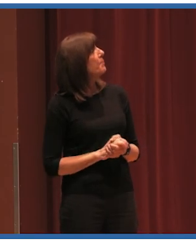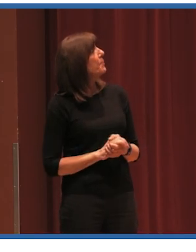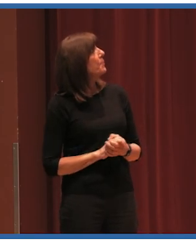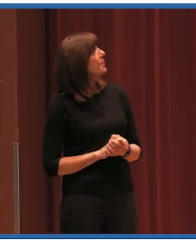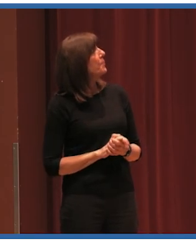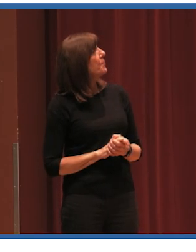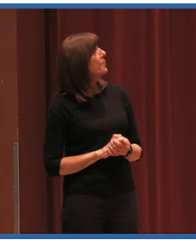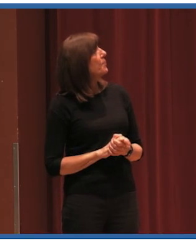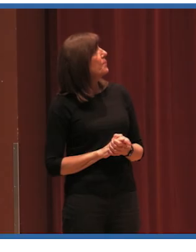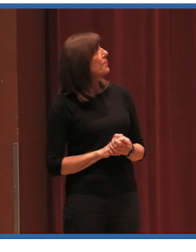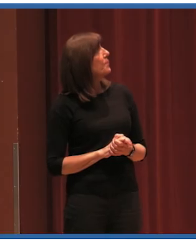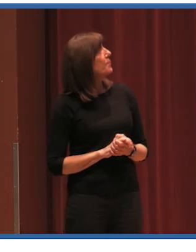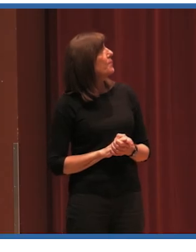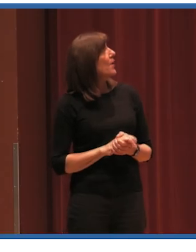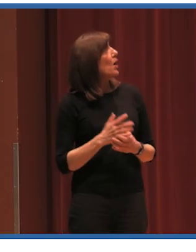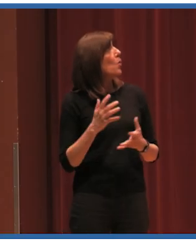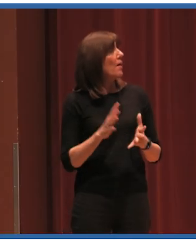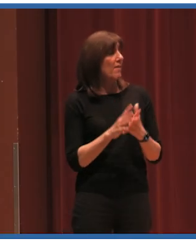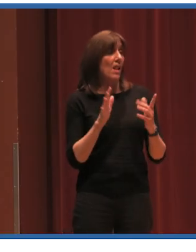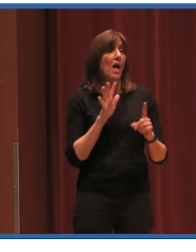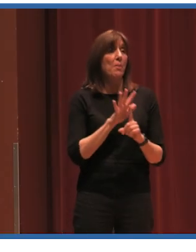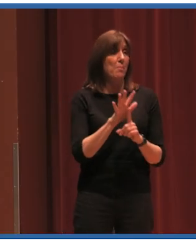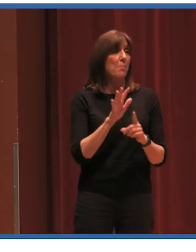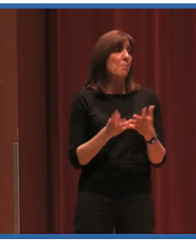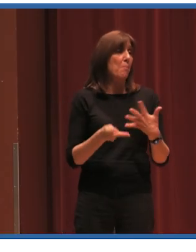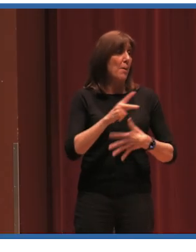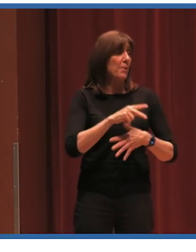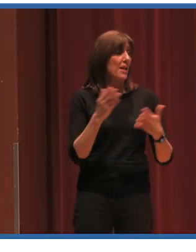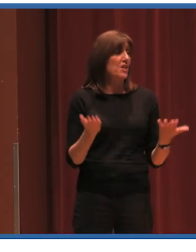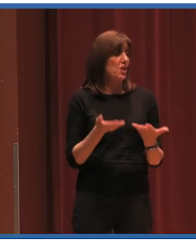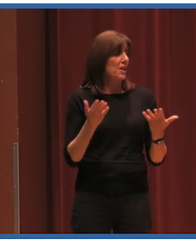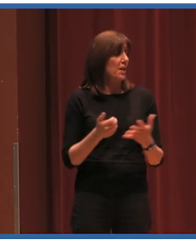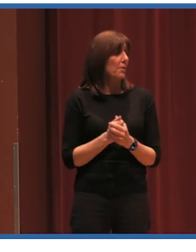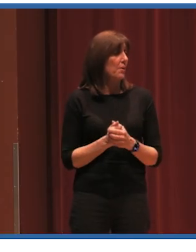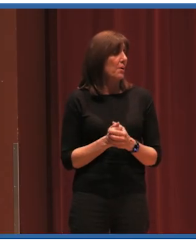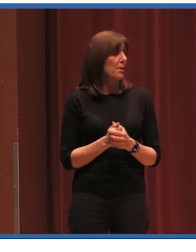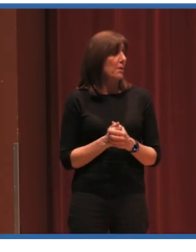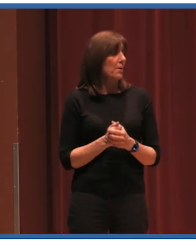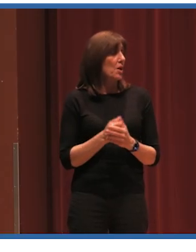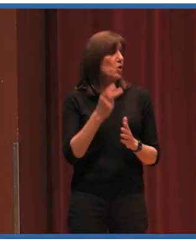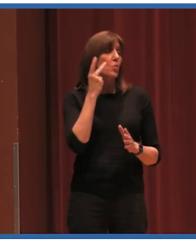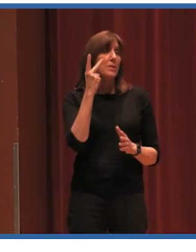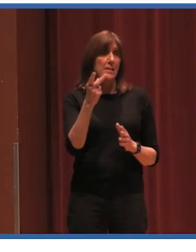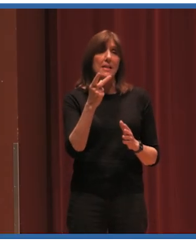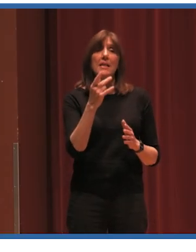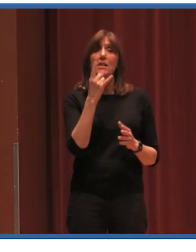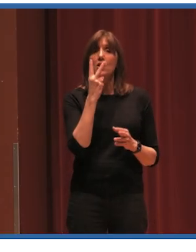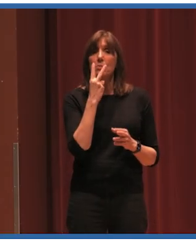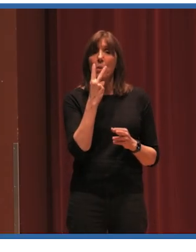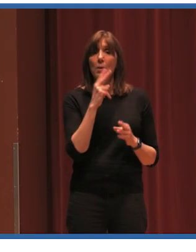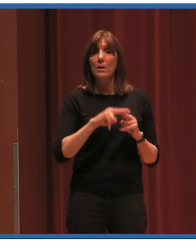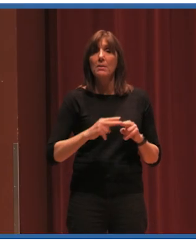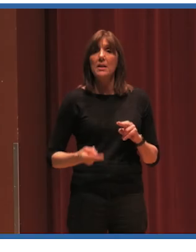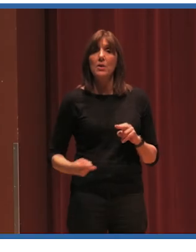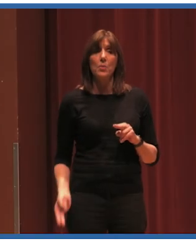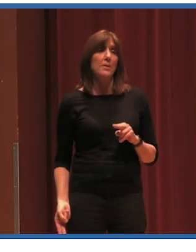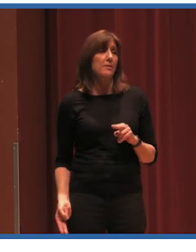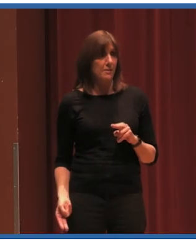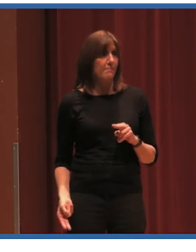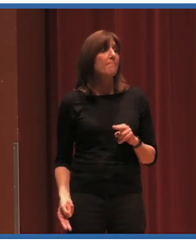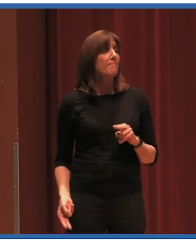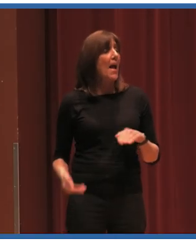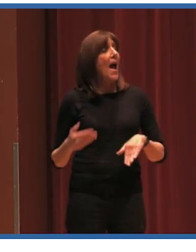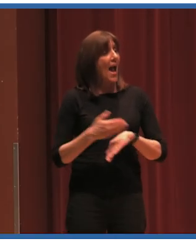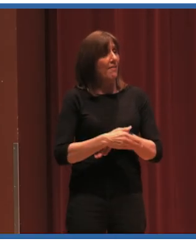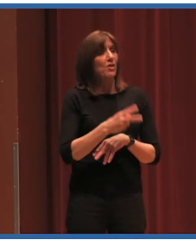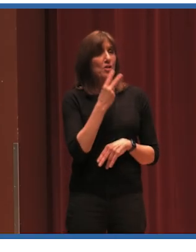Now, because you're so populated, you sort of drive a lot of the rates that we show here, but you can see that there was a large decrease